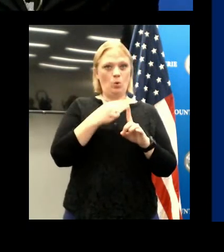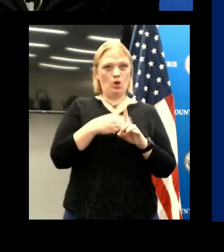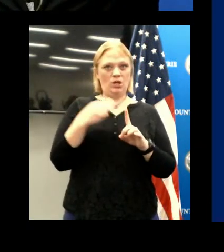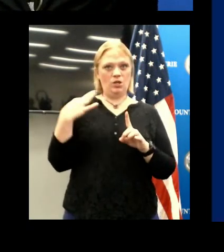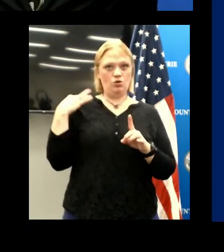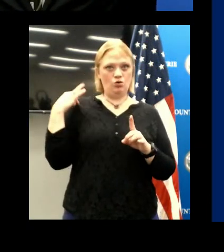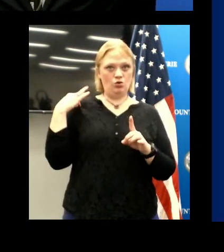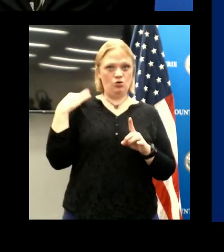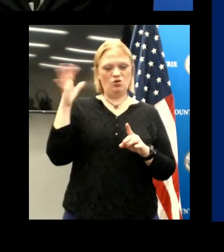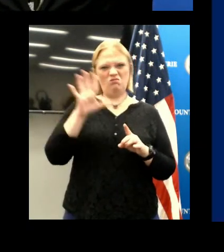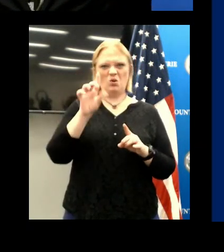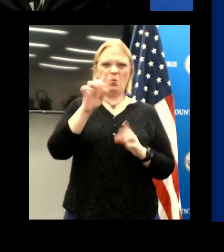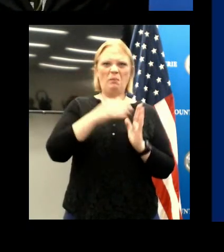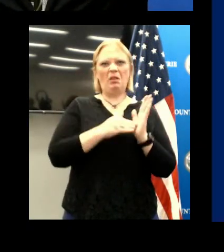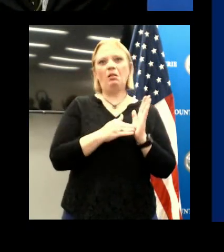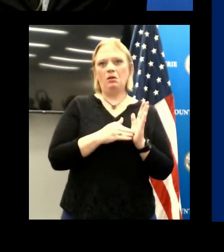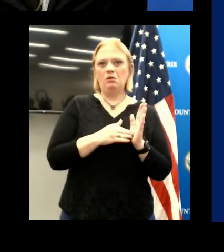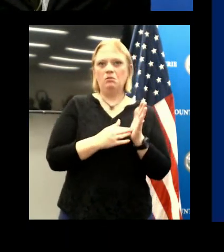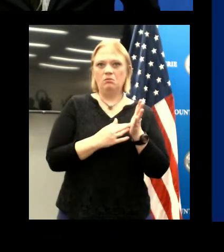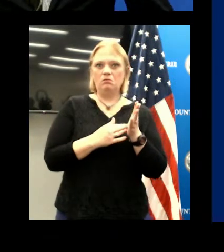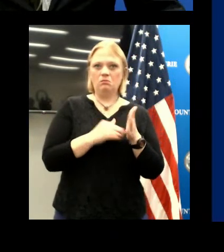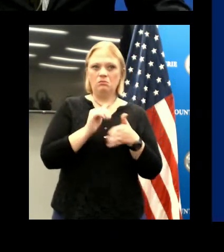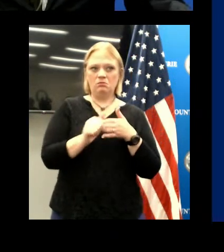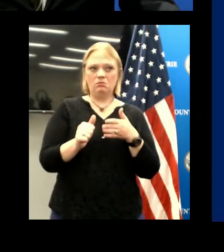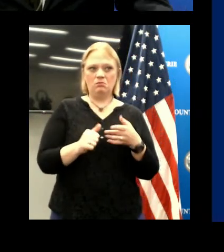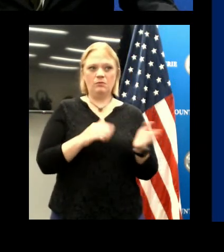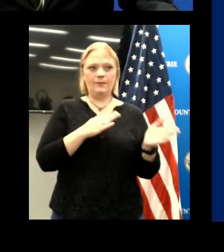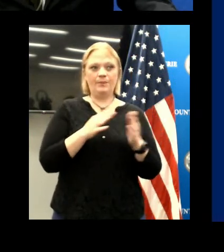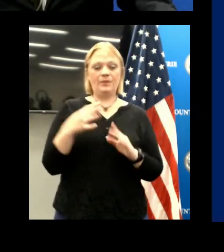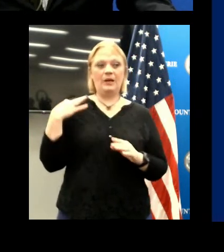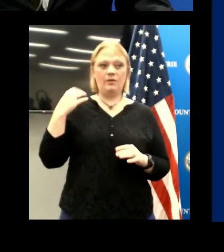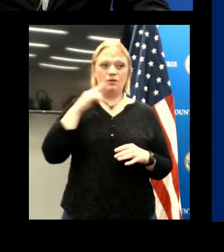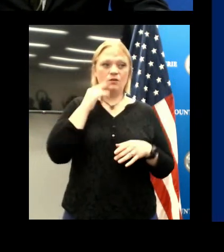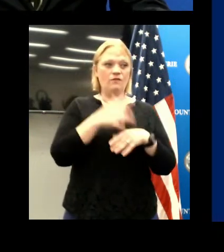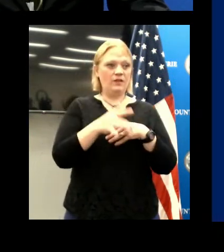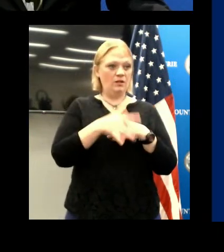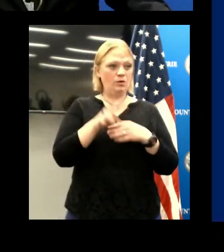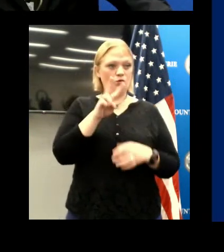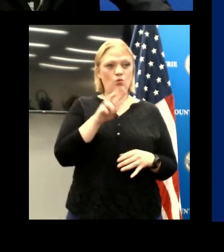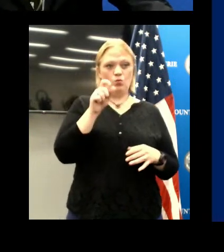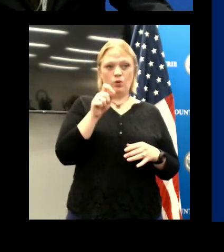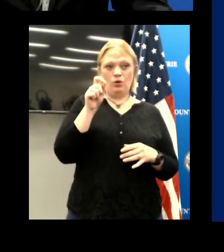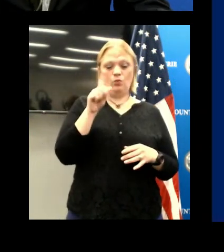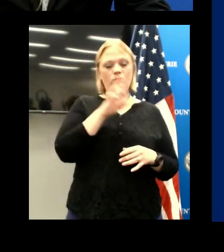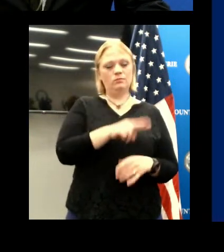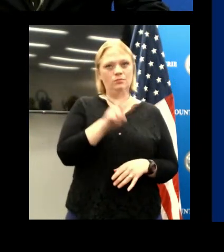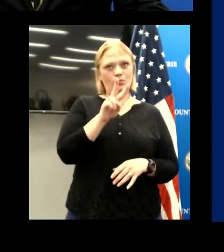applications seeking about $1 million in assistance. Applications, of course, are available online at